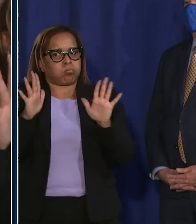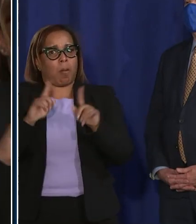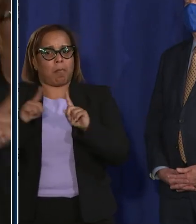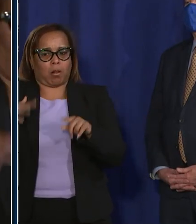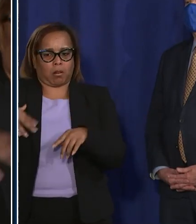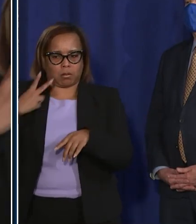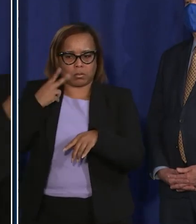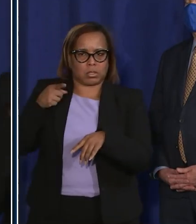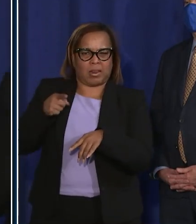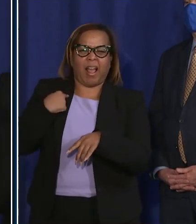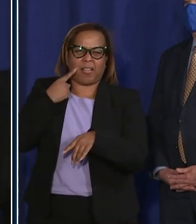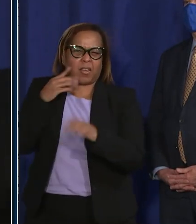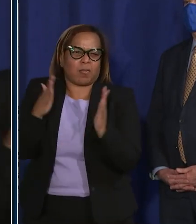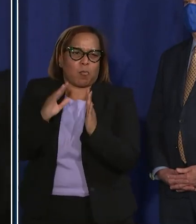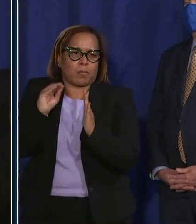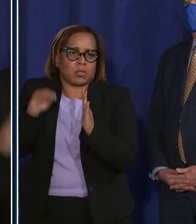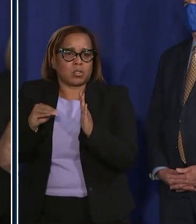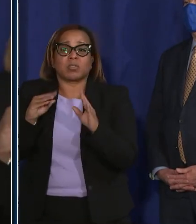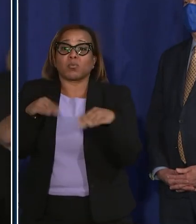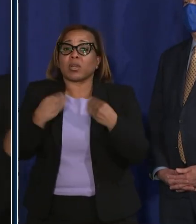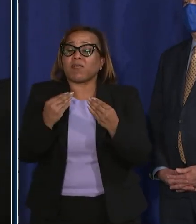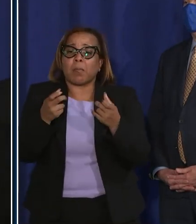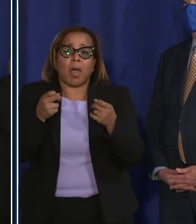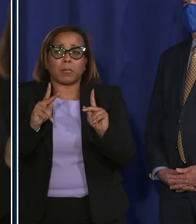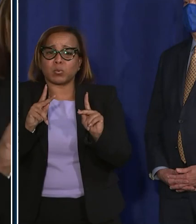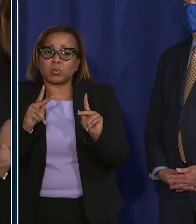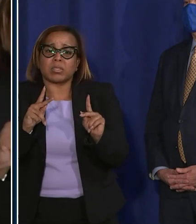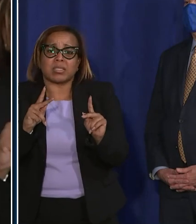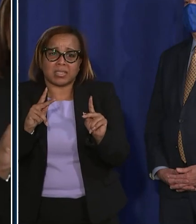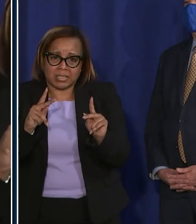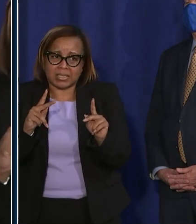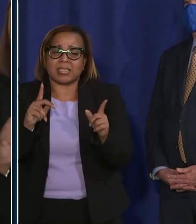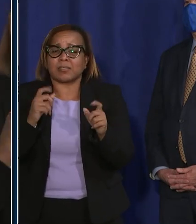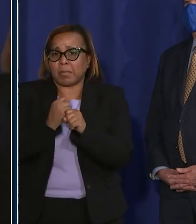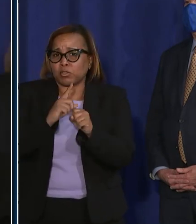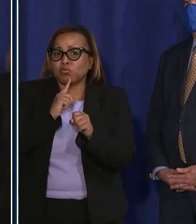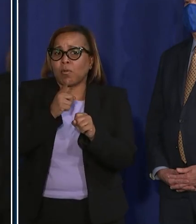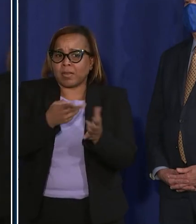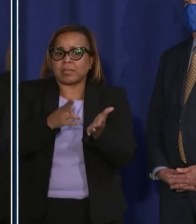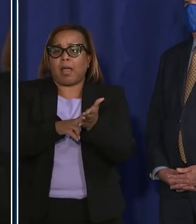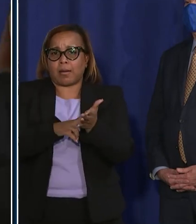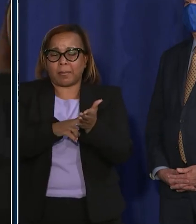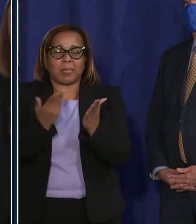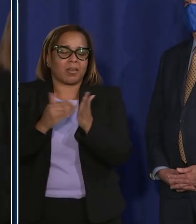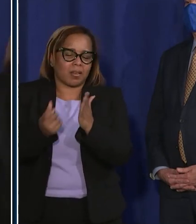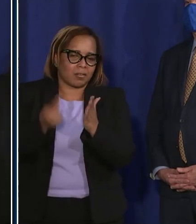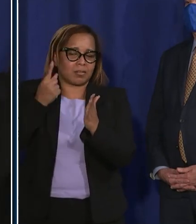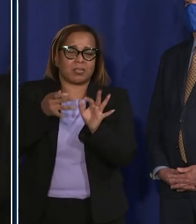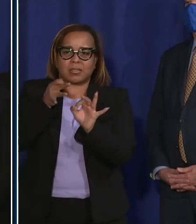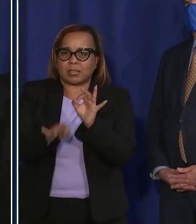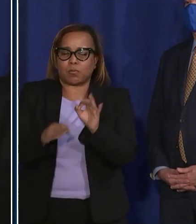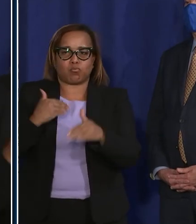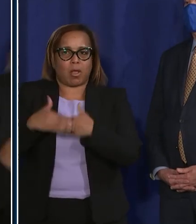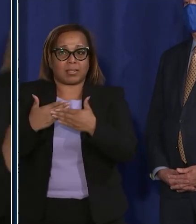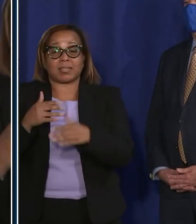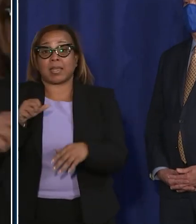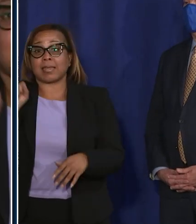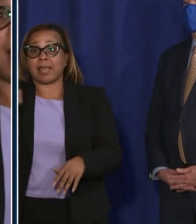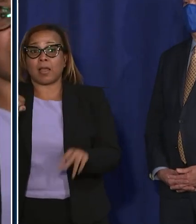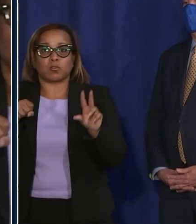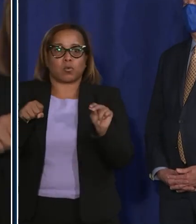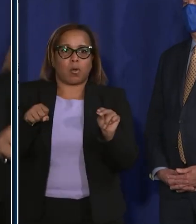up. I think that's a small percentage. And we're giving them every opportunity to make sure that they sign up. Again, it's a very simple process. Yes or